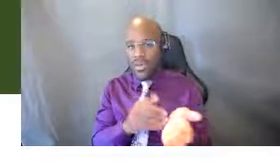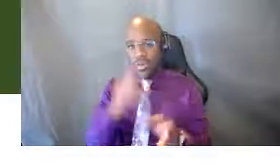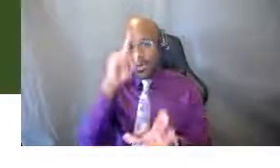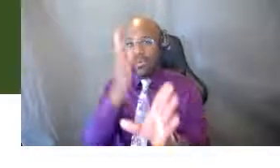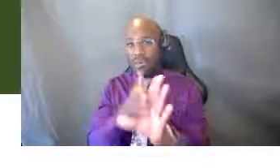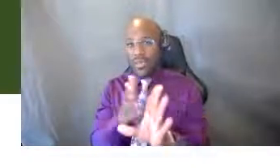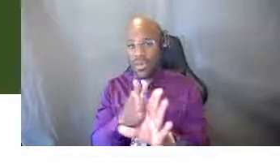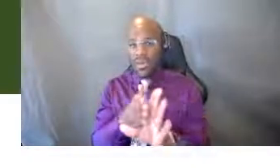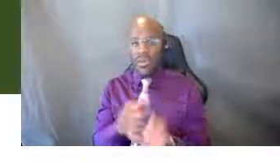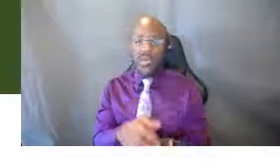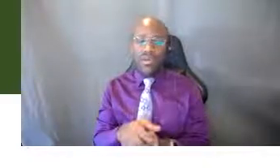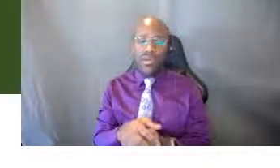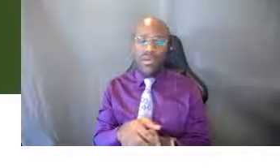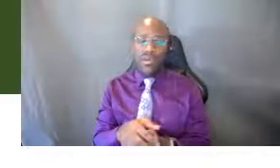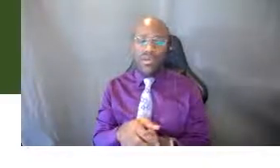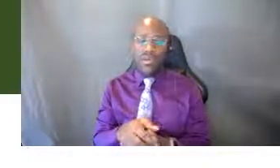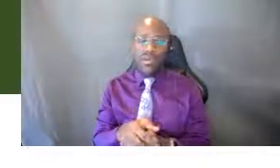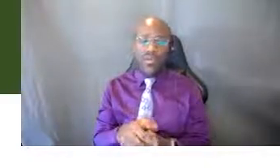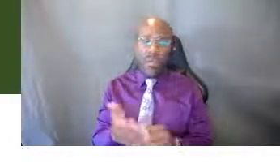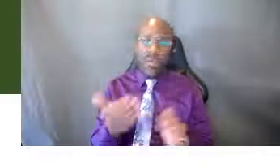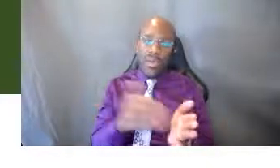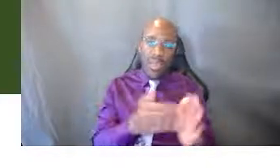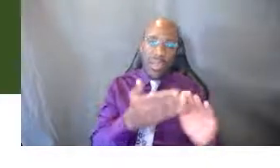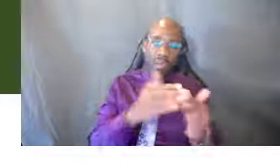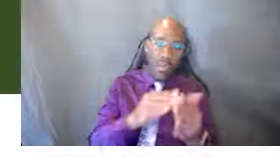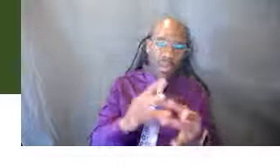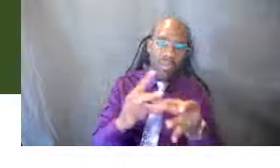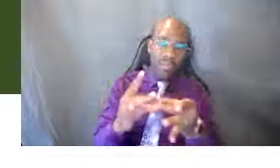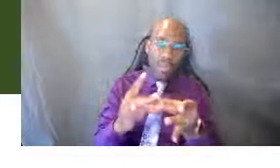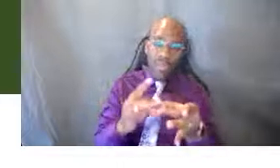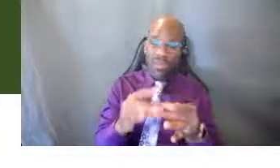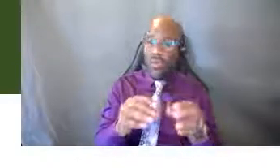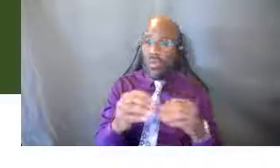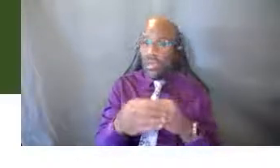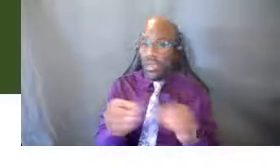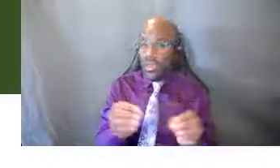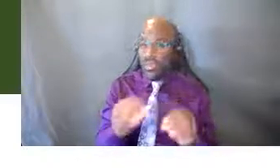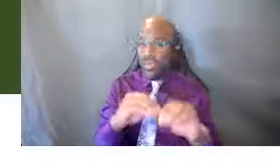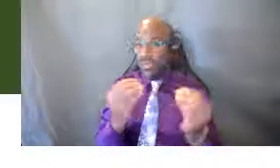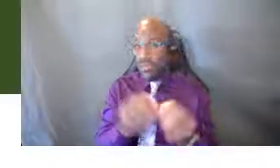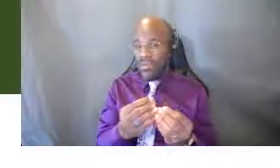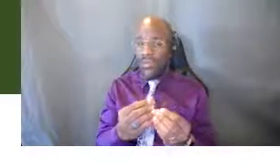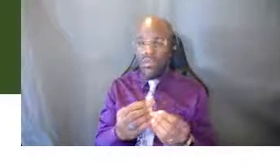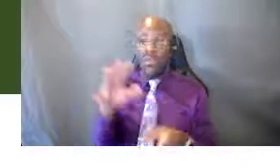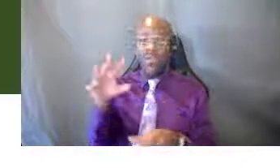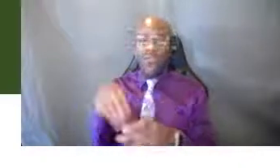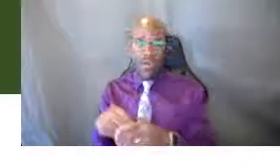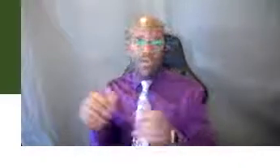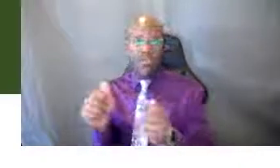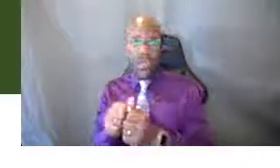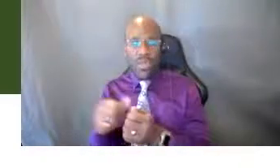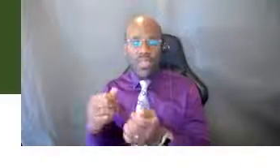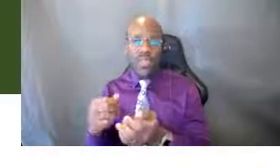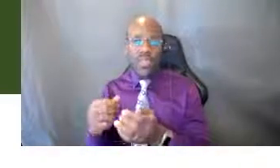various community-based organizations into the conversation and make sure that